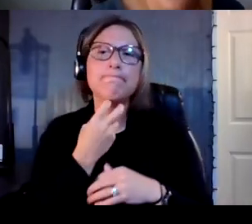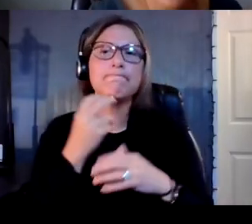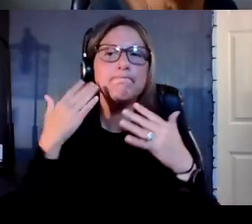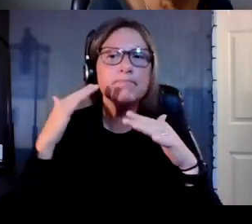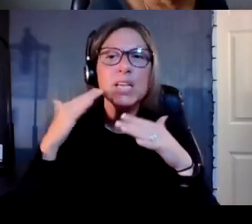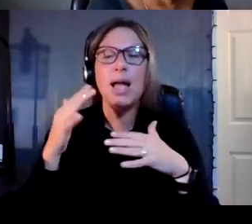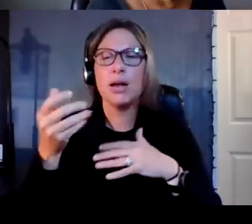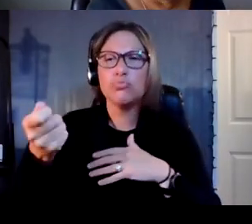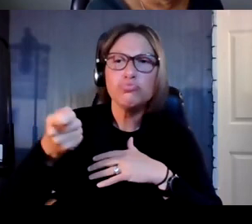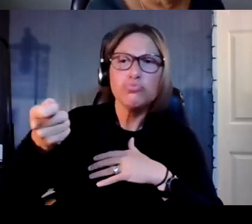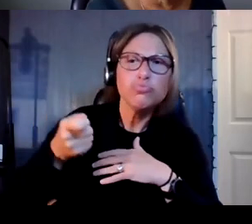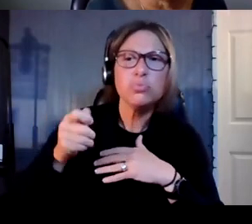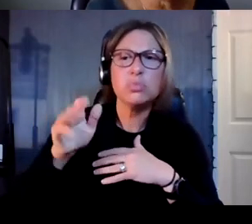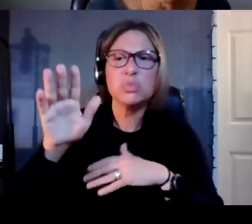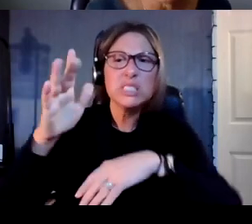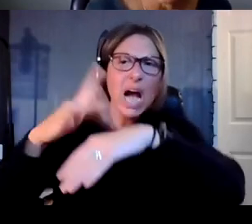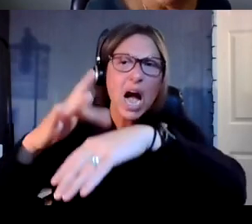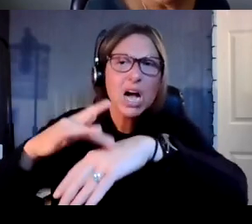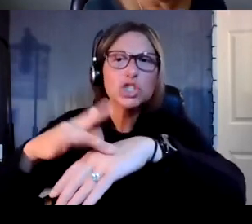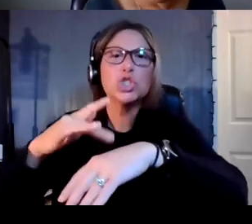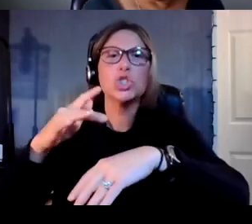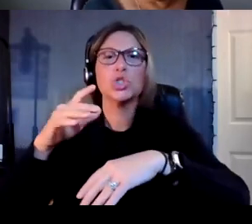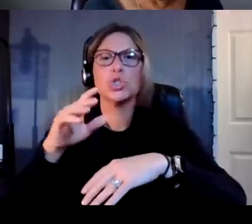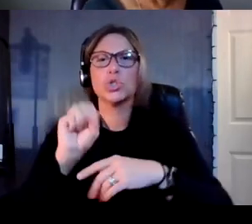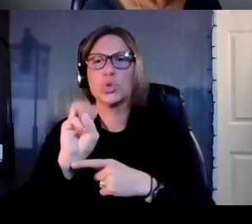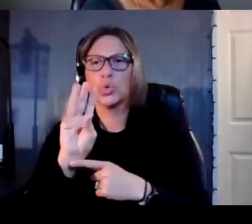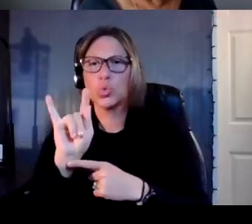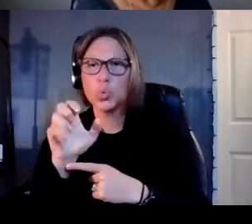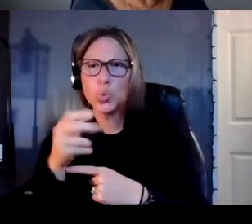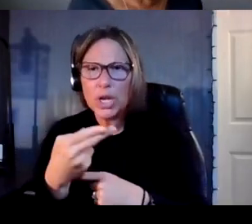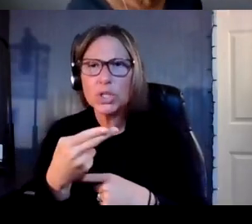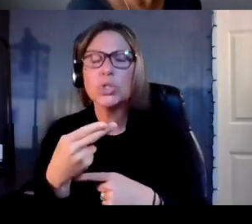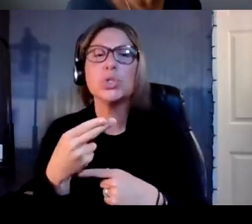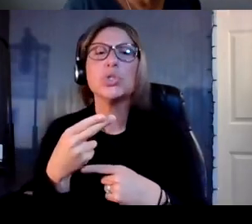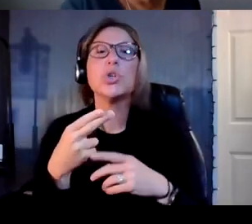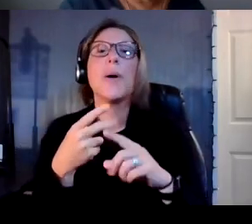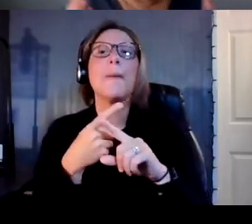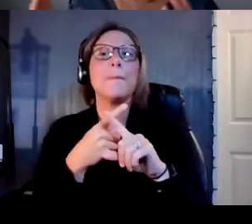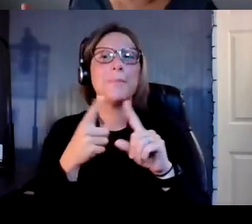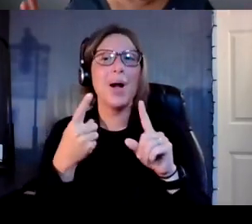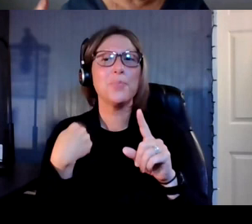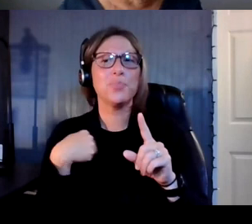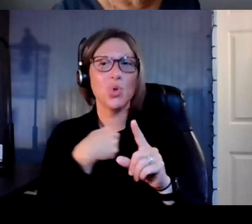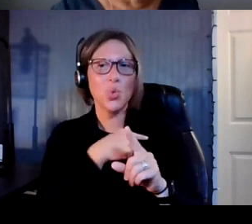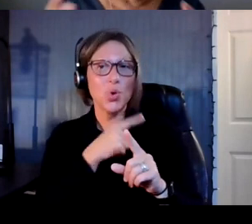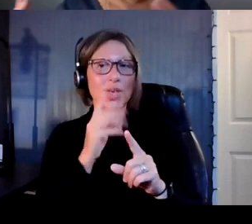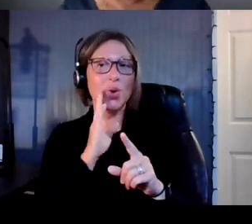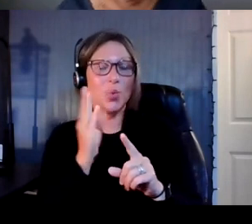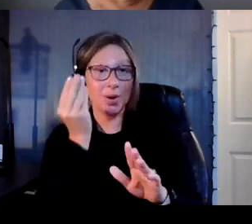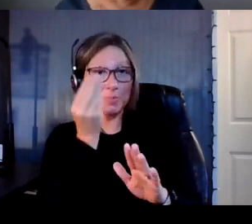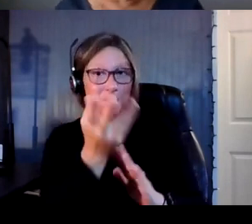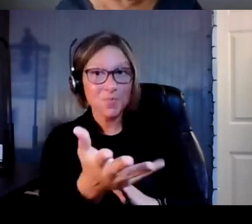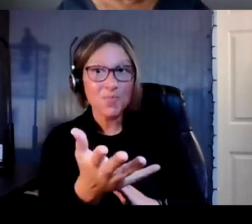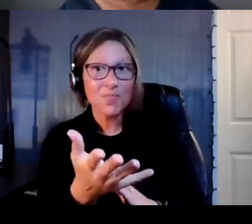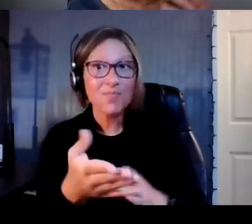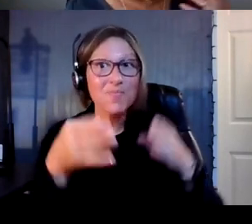us, any kind of switches. And what we're going to do is really then let them know that they've gained